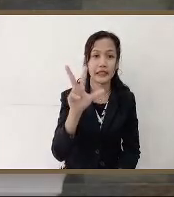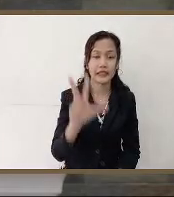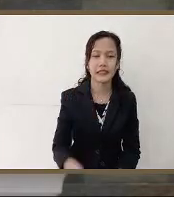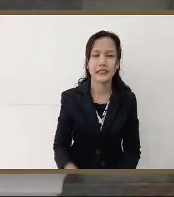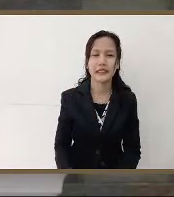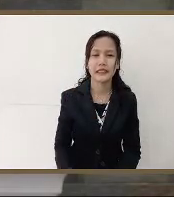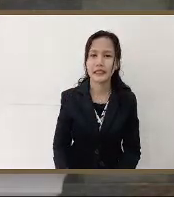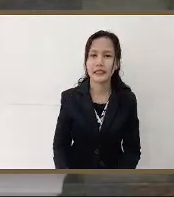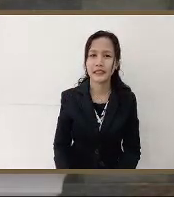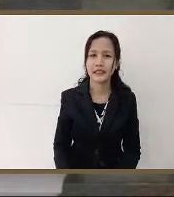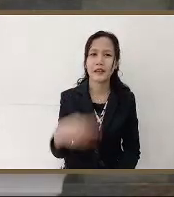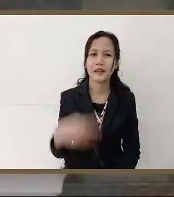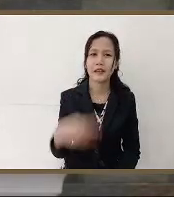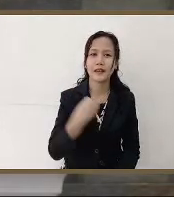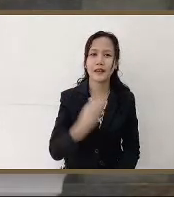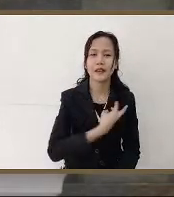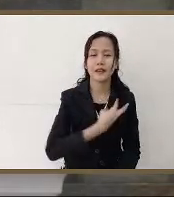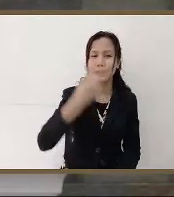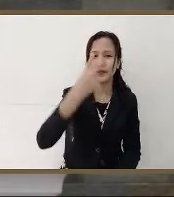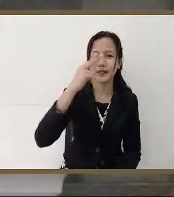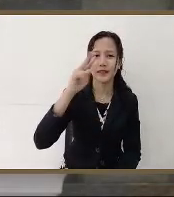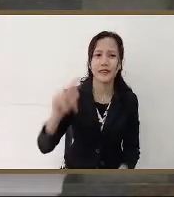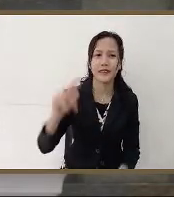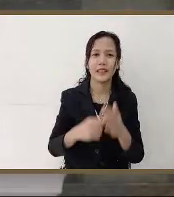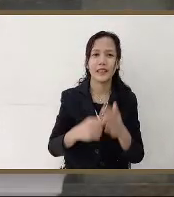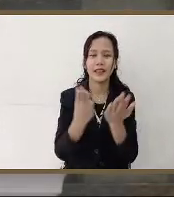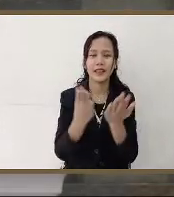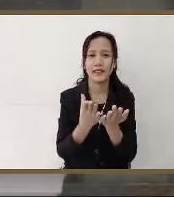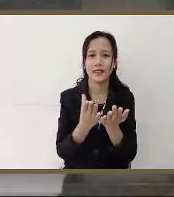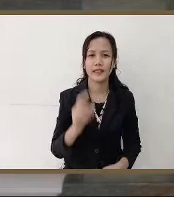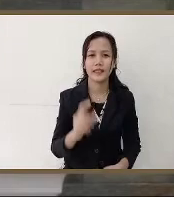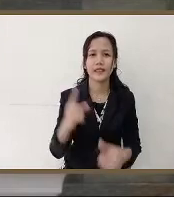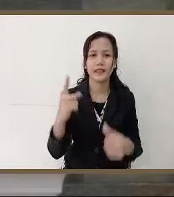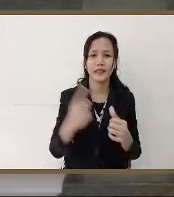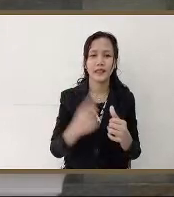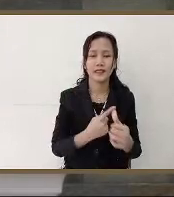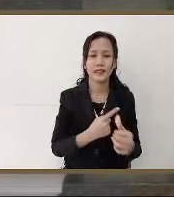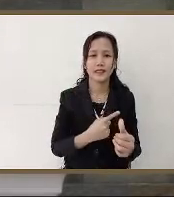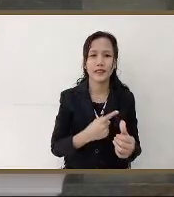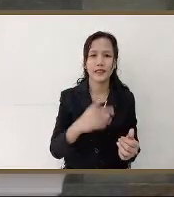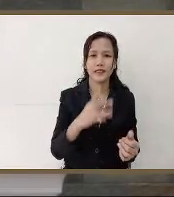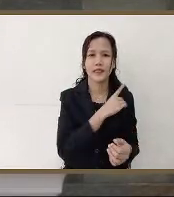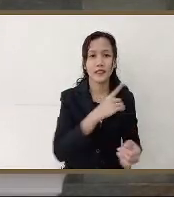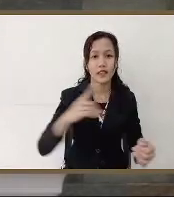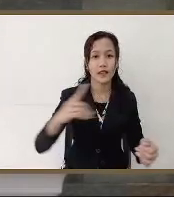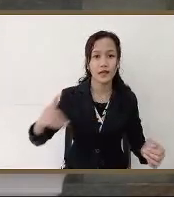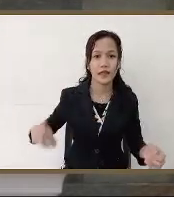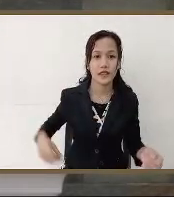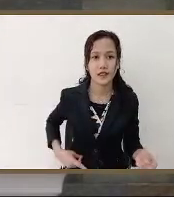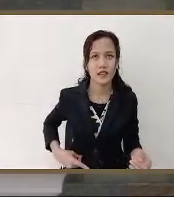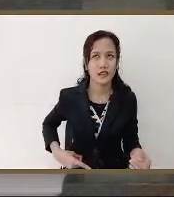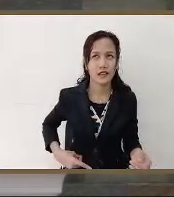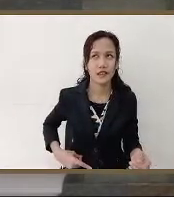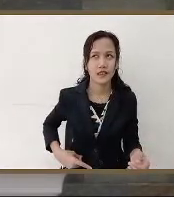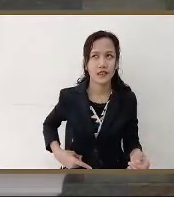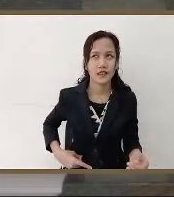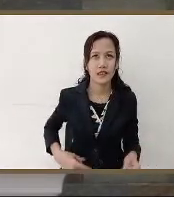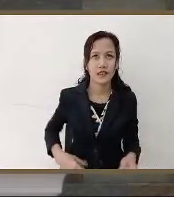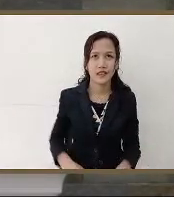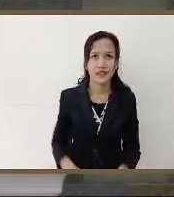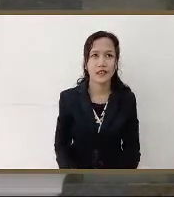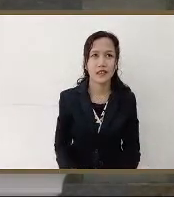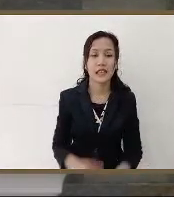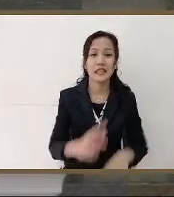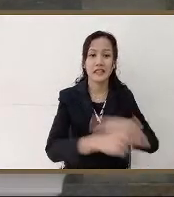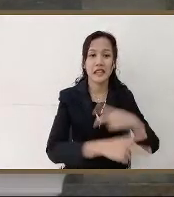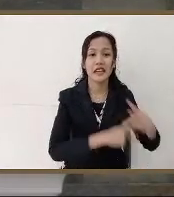that we can view in the book of 2 Samuel. The first is David's generosity to Mephibosheth.